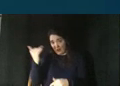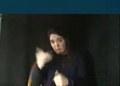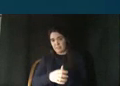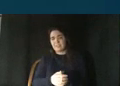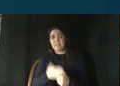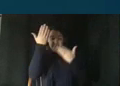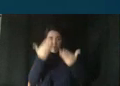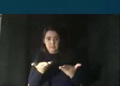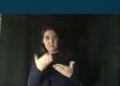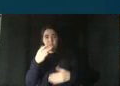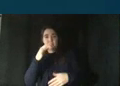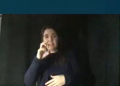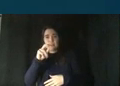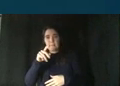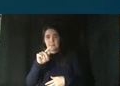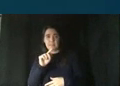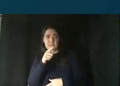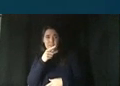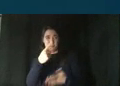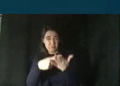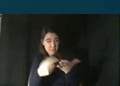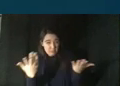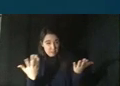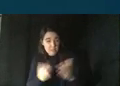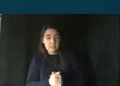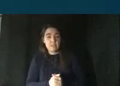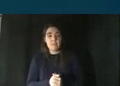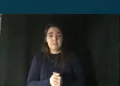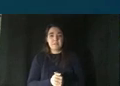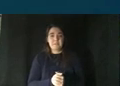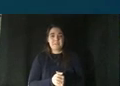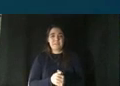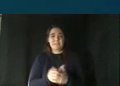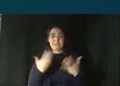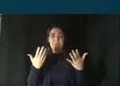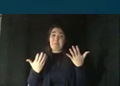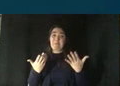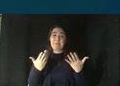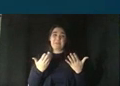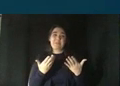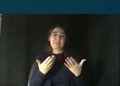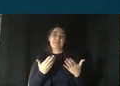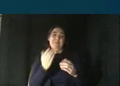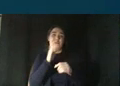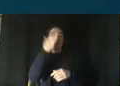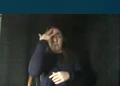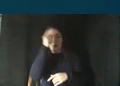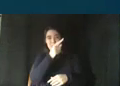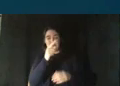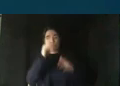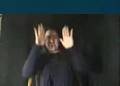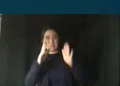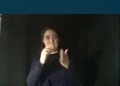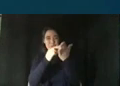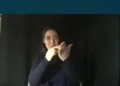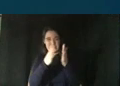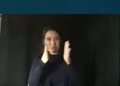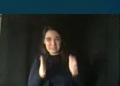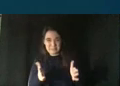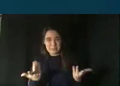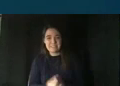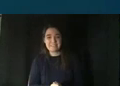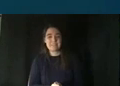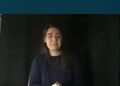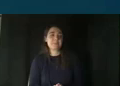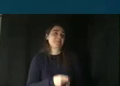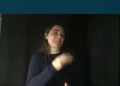you're talking about, that probably makes you the wonderful journalist that you are. Sweet of you to say. I don't know about that,